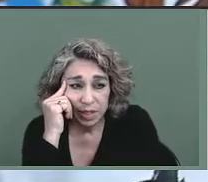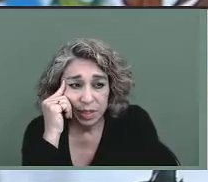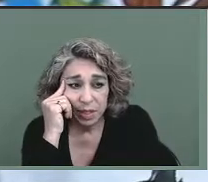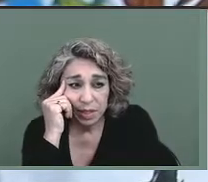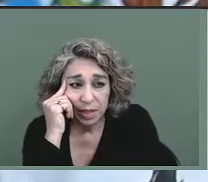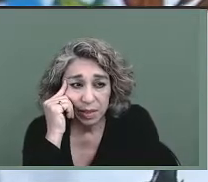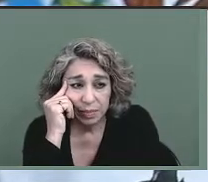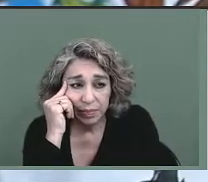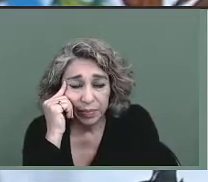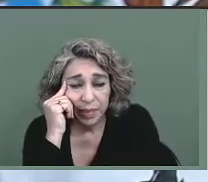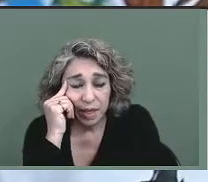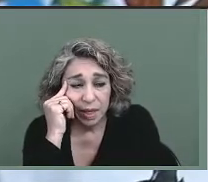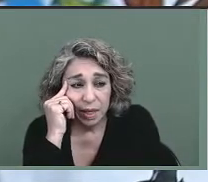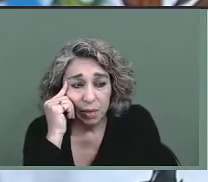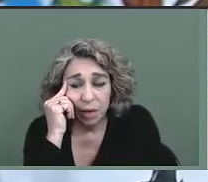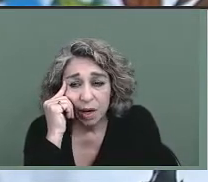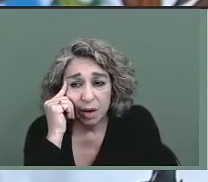corrupts